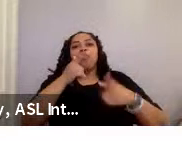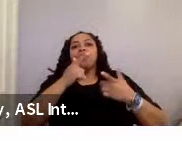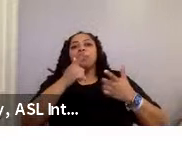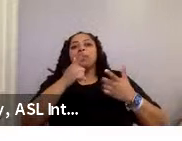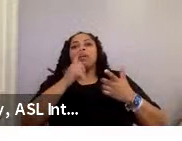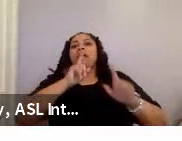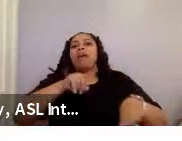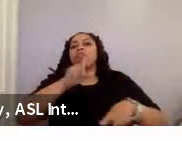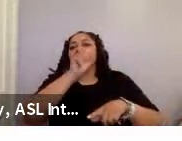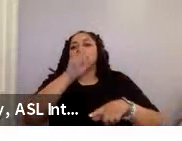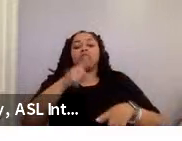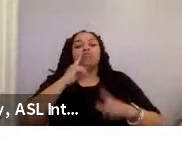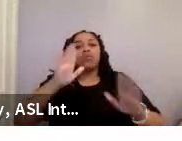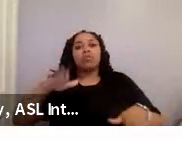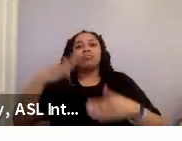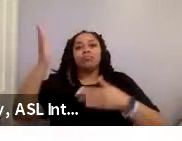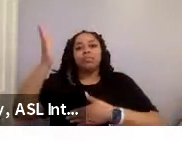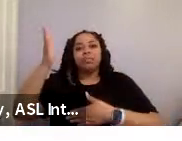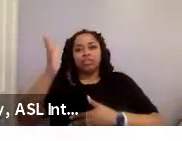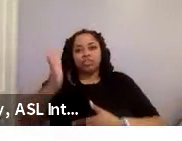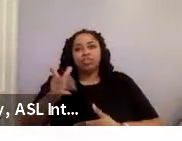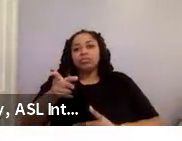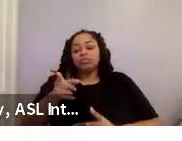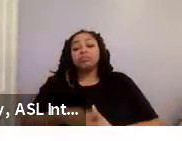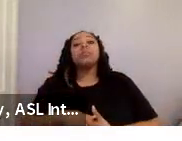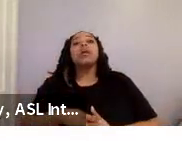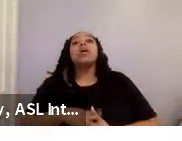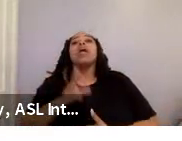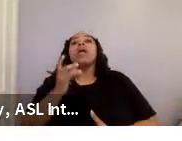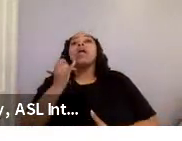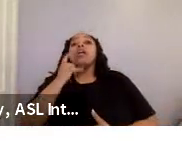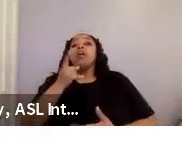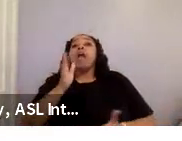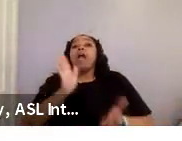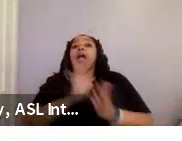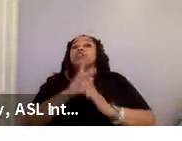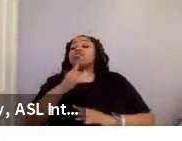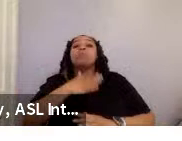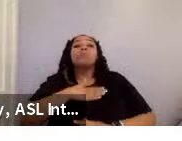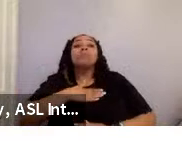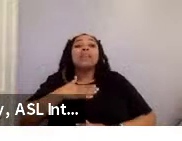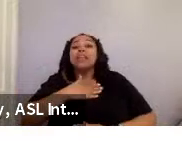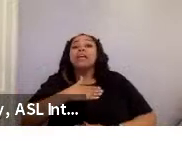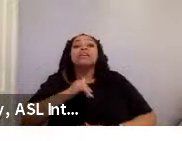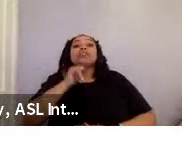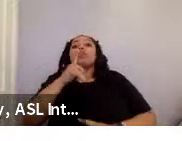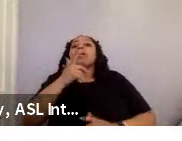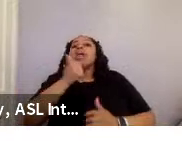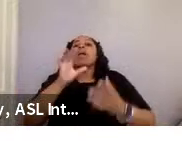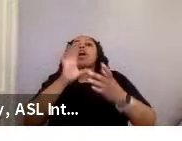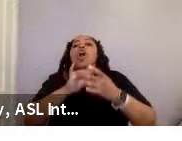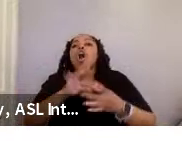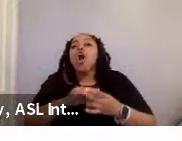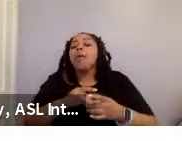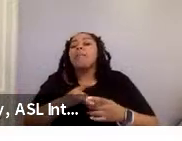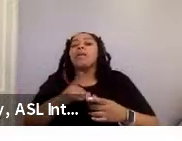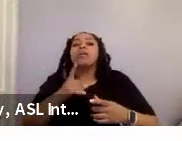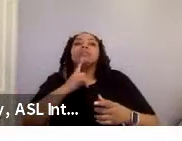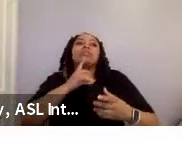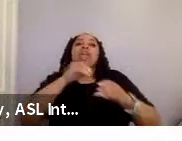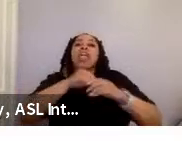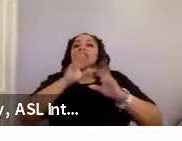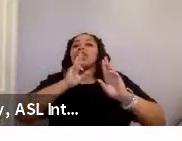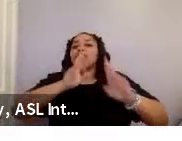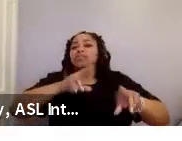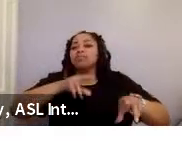those questions to the presenters. We also ask you to refrain from using and having any commentary or responses in the chat area,